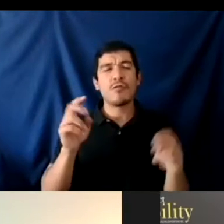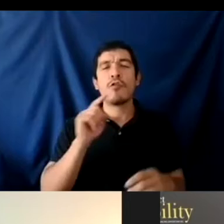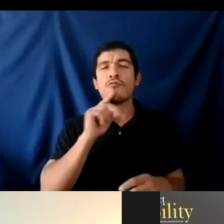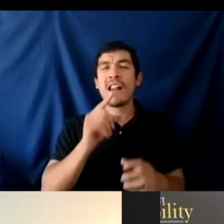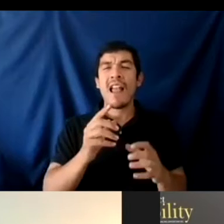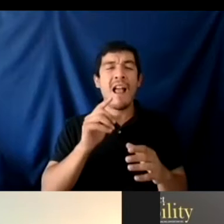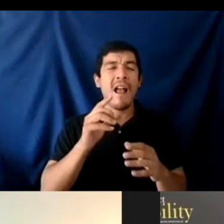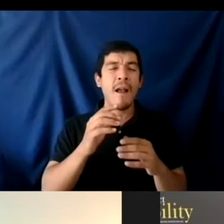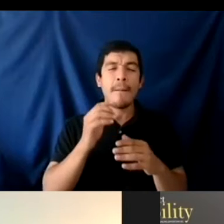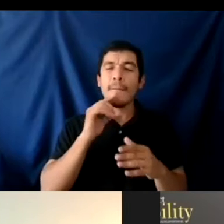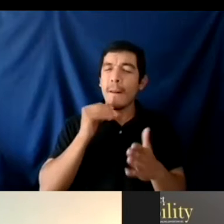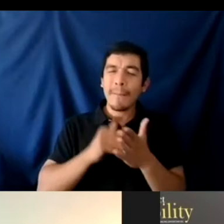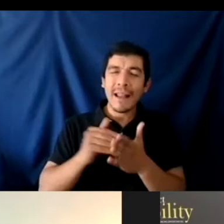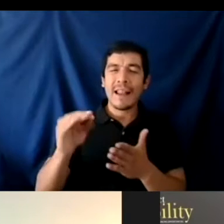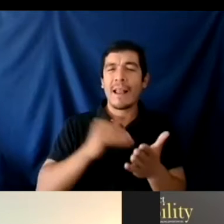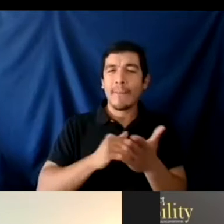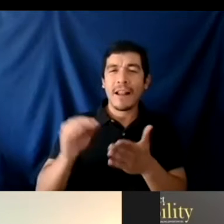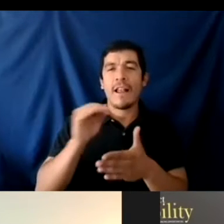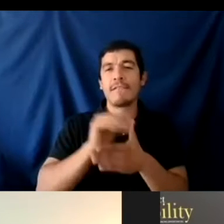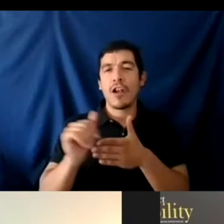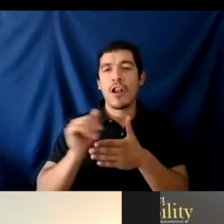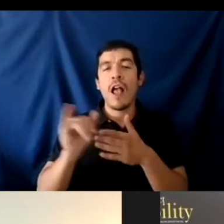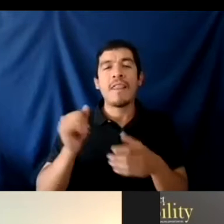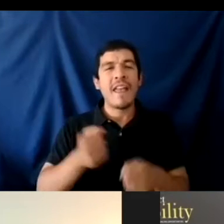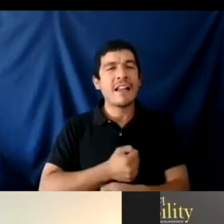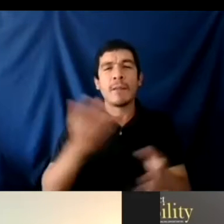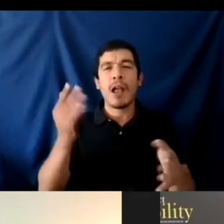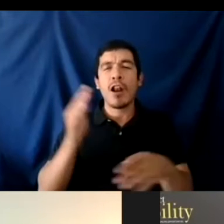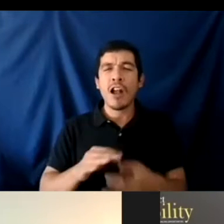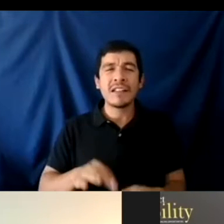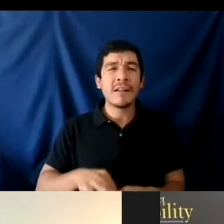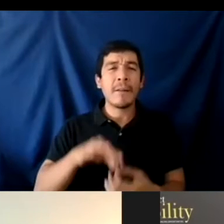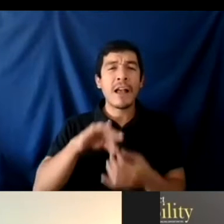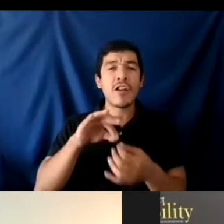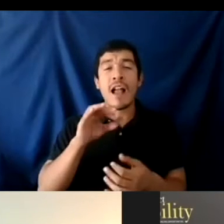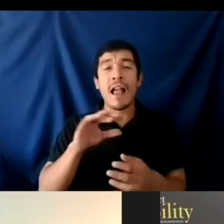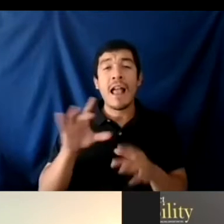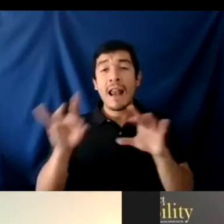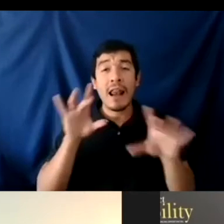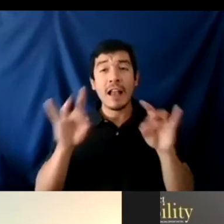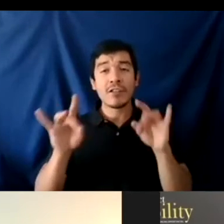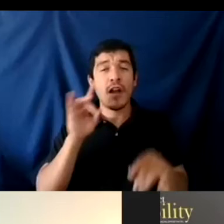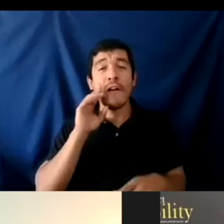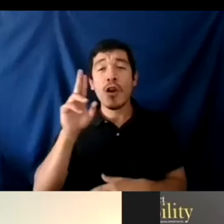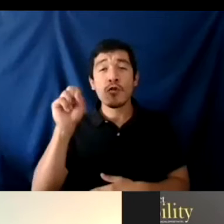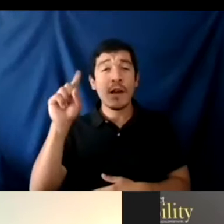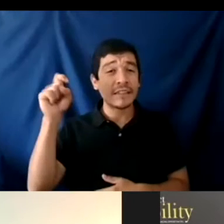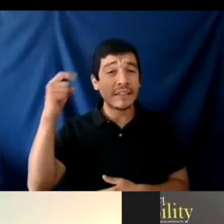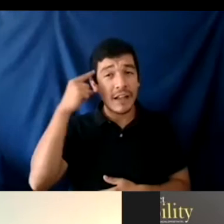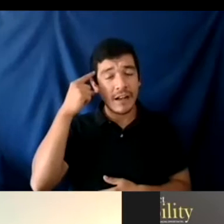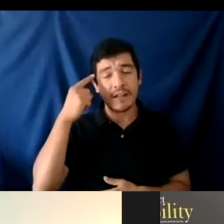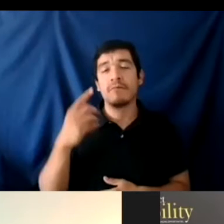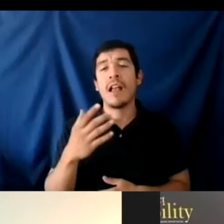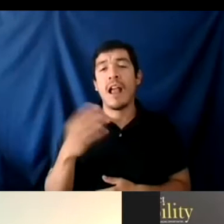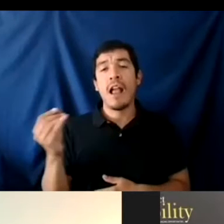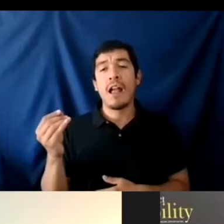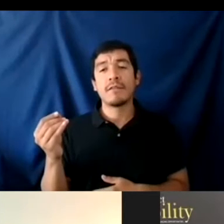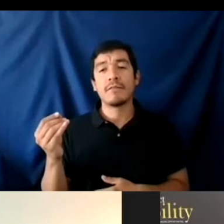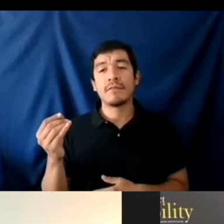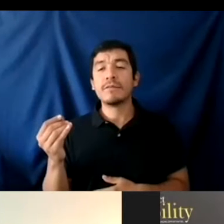of dollars that are being spent on special elections for a United States Senate.